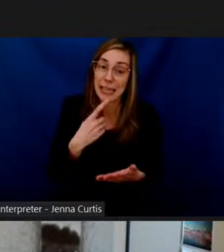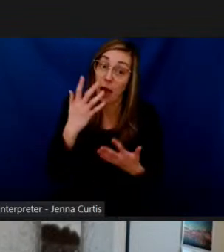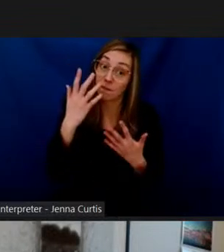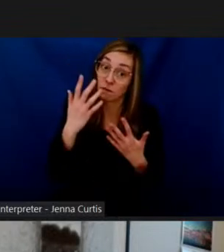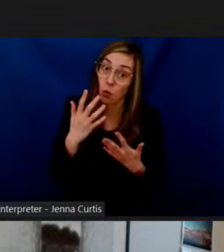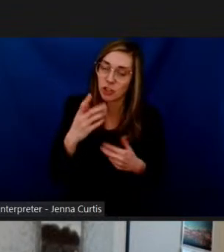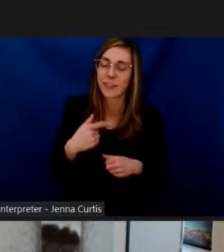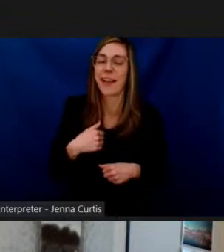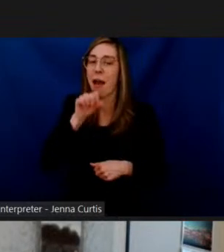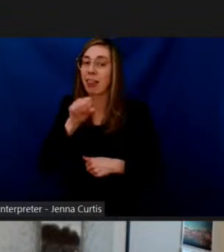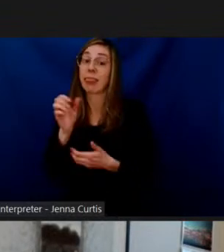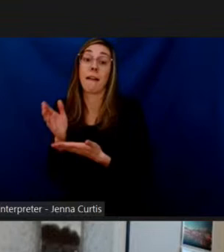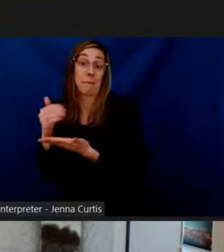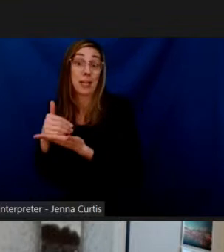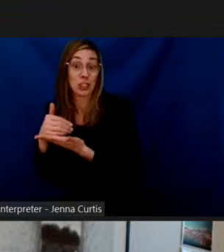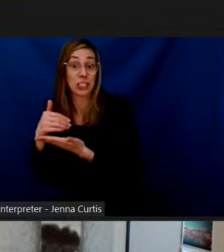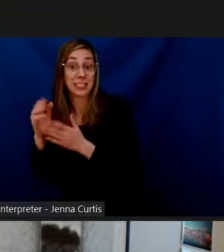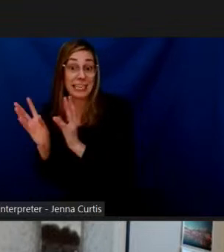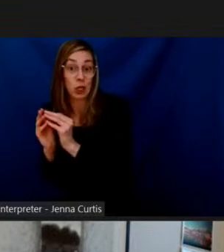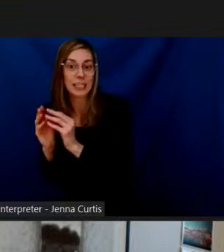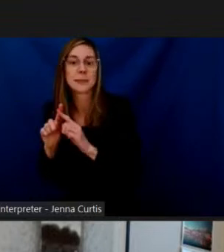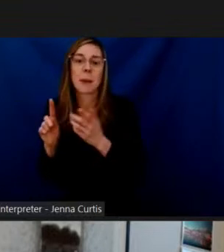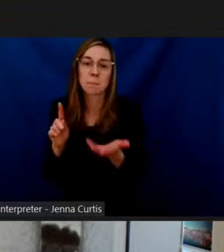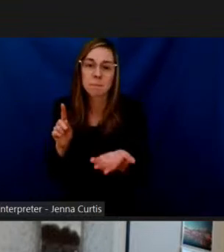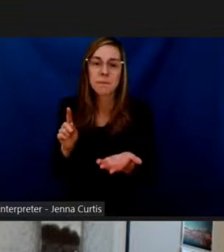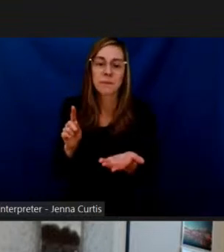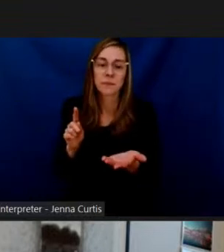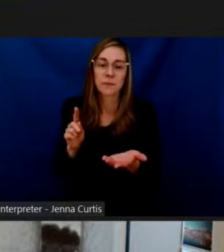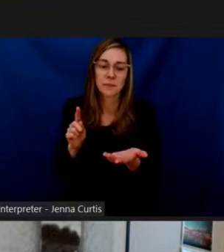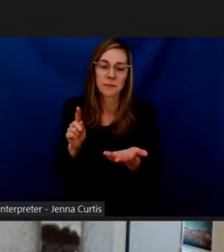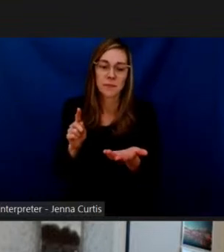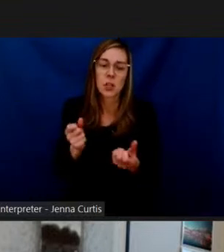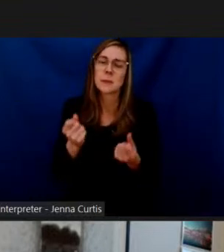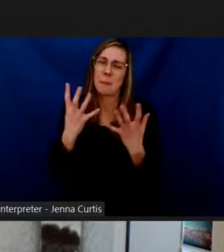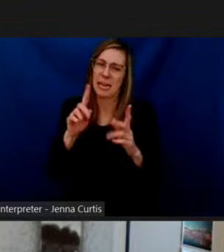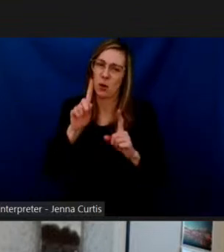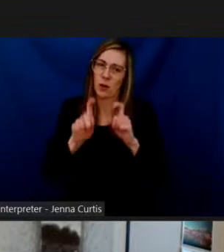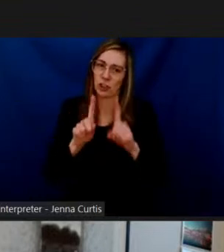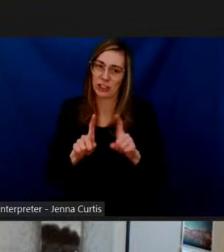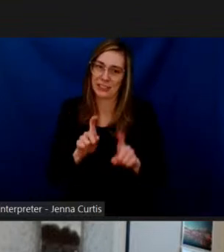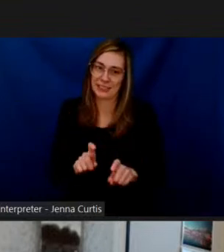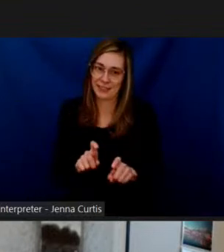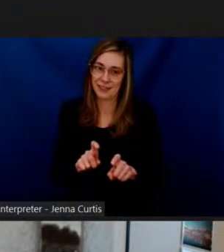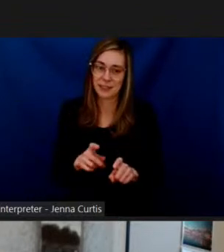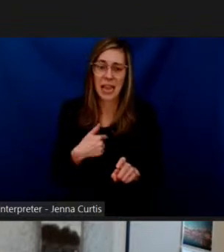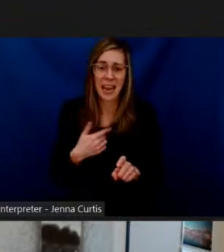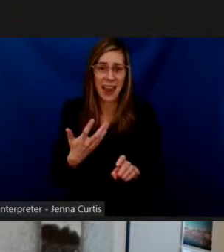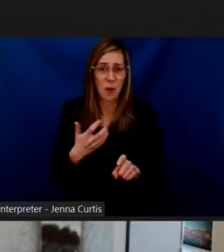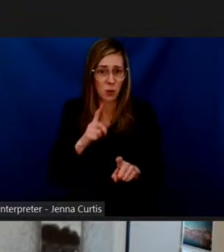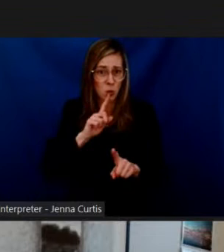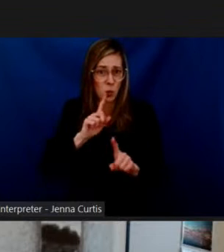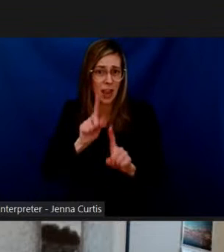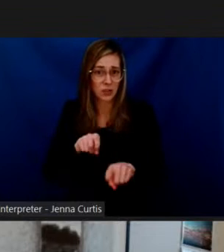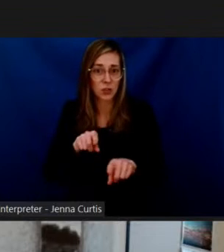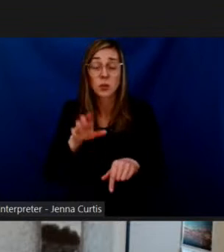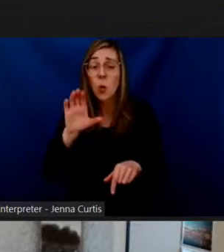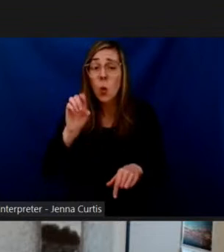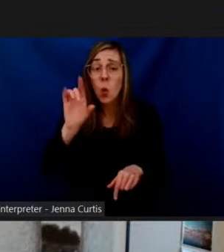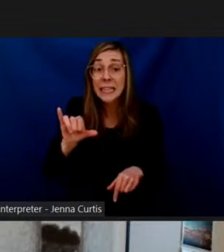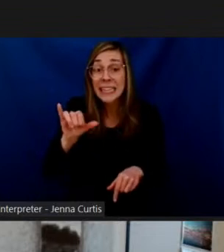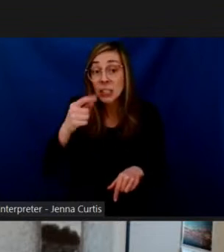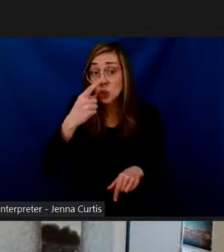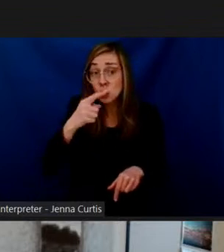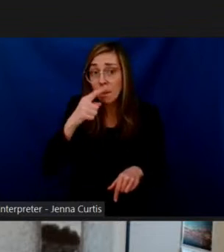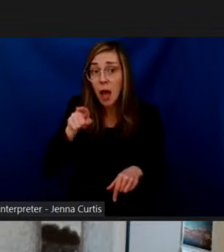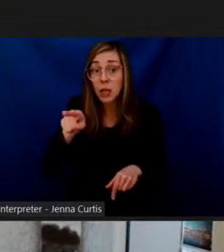There's a lot of questions we haven't answered and I want to answer them. So can we do this, Cody? Is there some way we